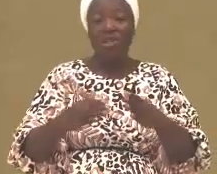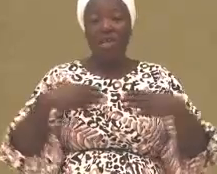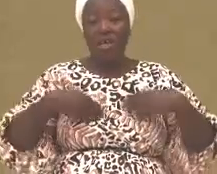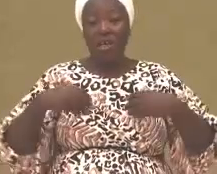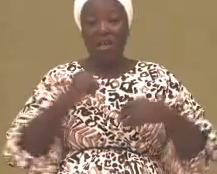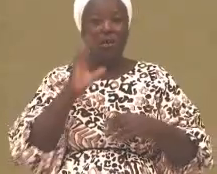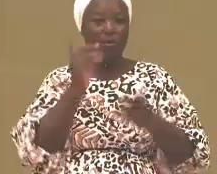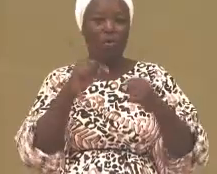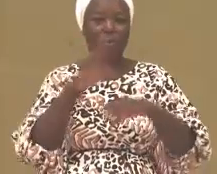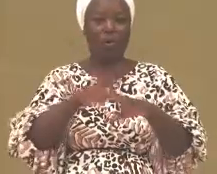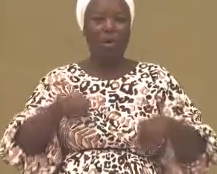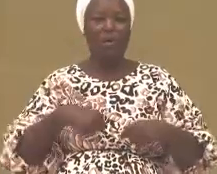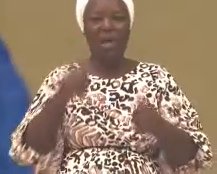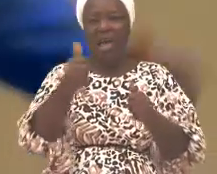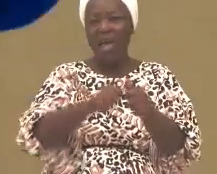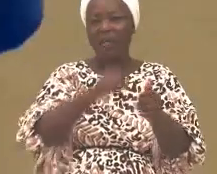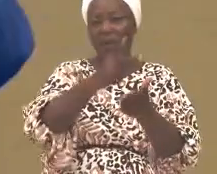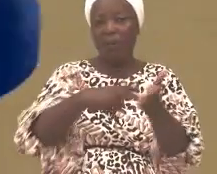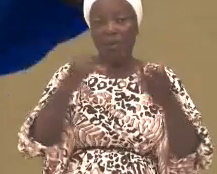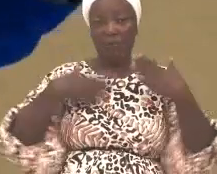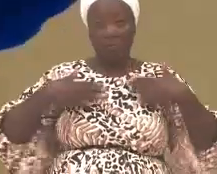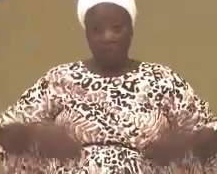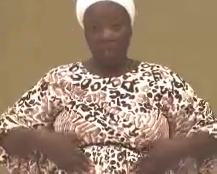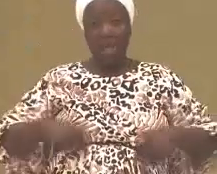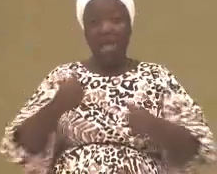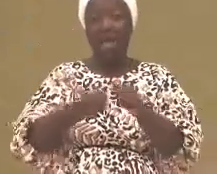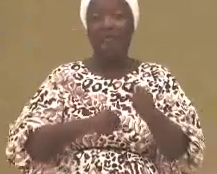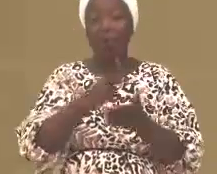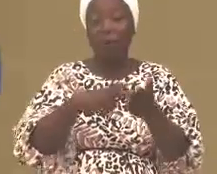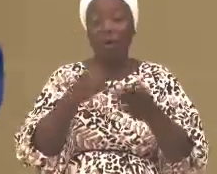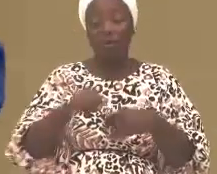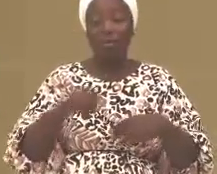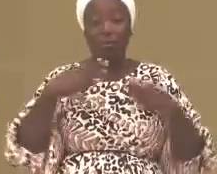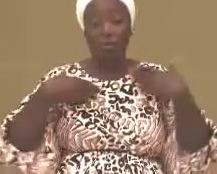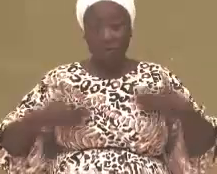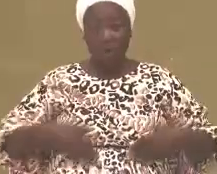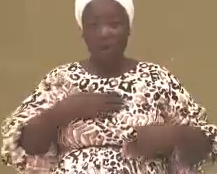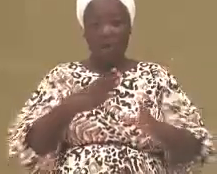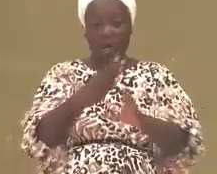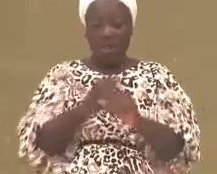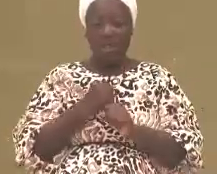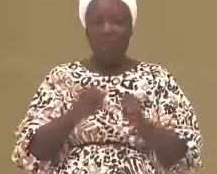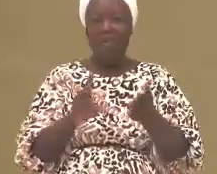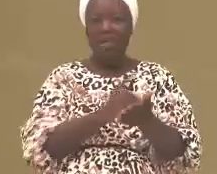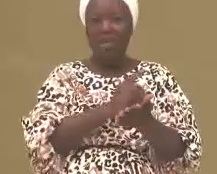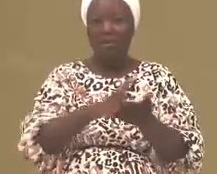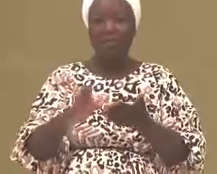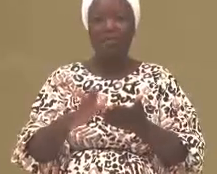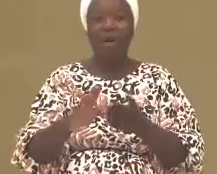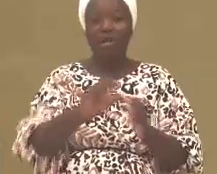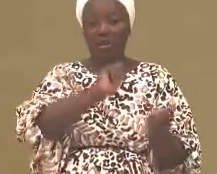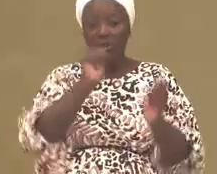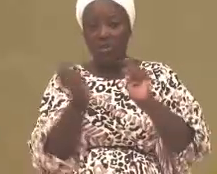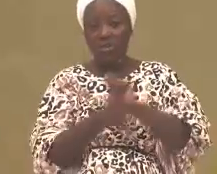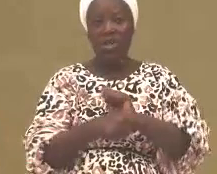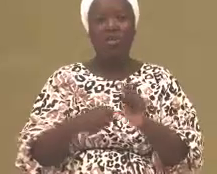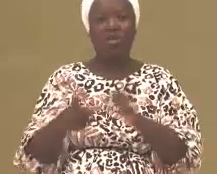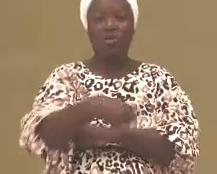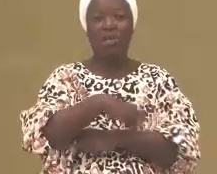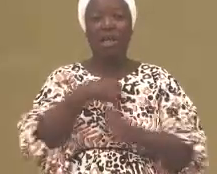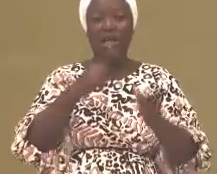your life will receive a divine transformation today, and you are going to be made whole